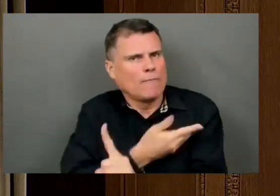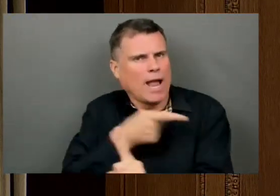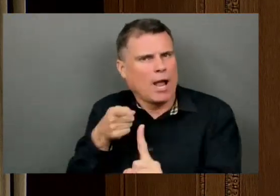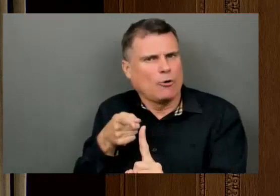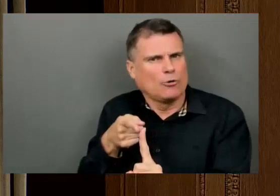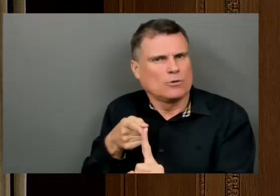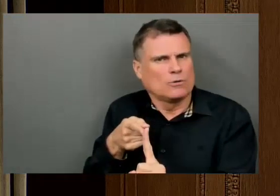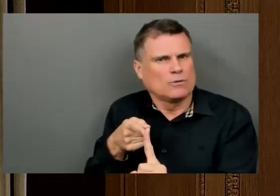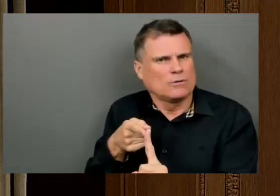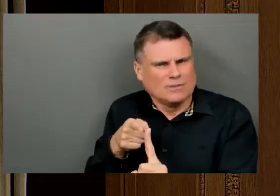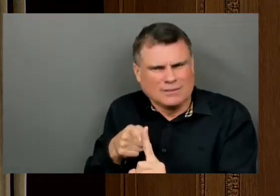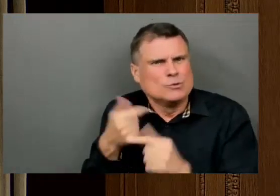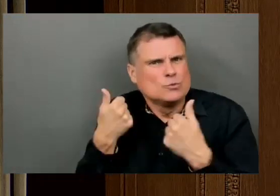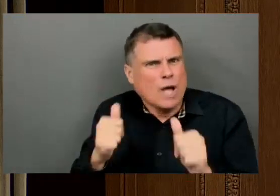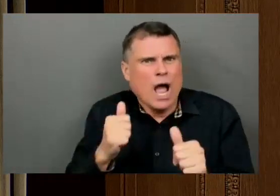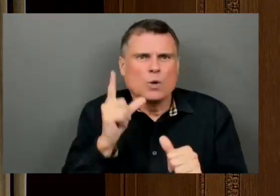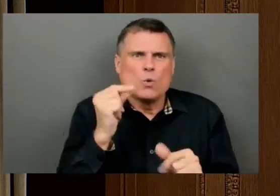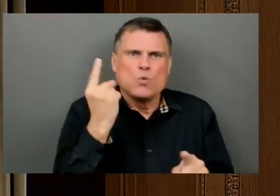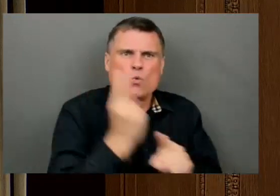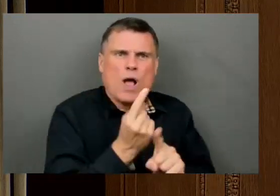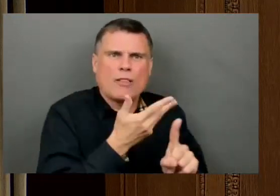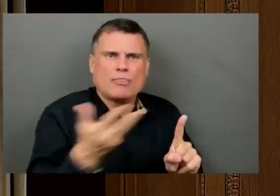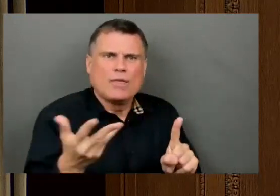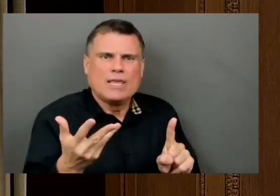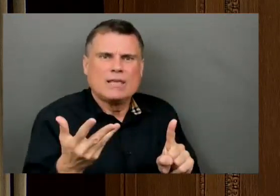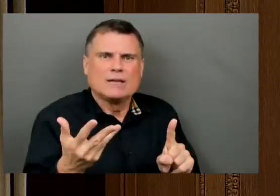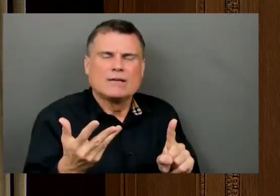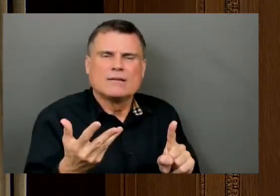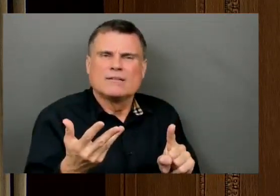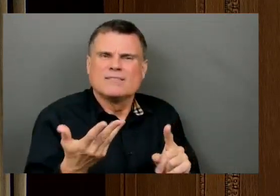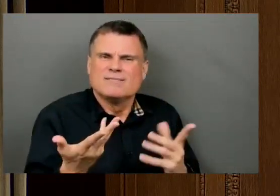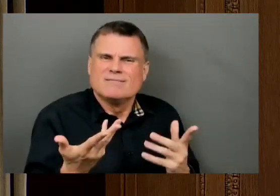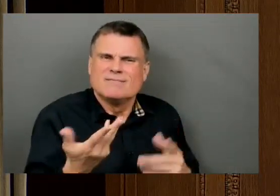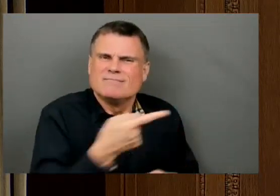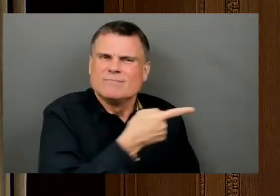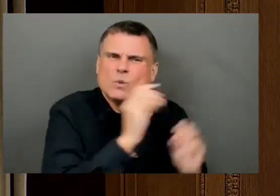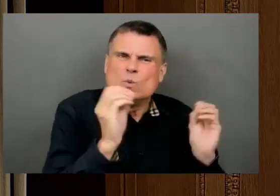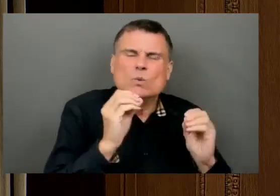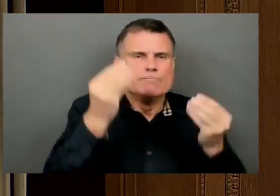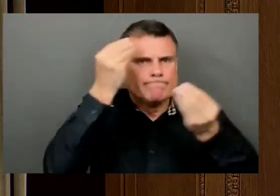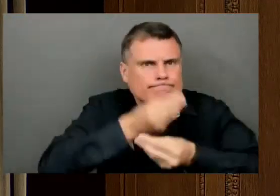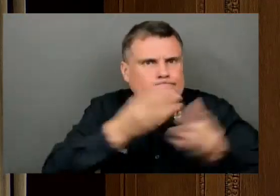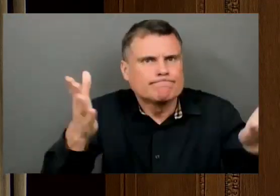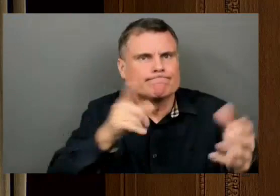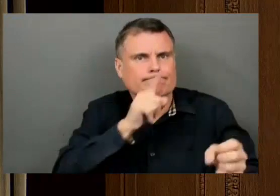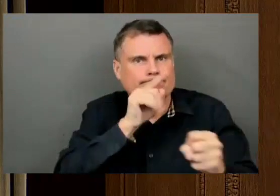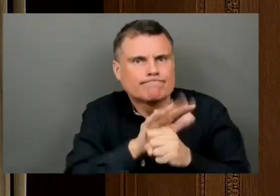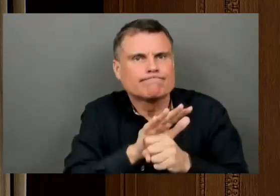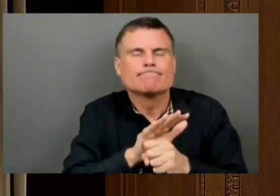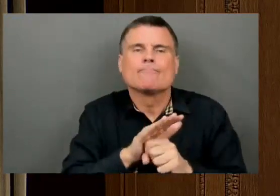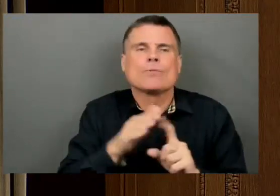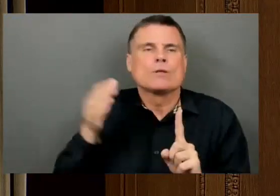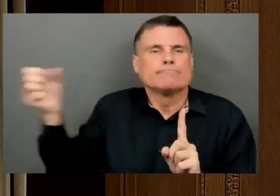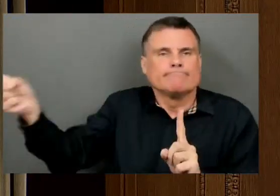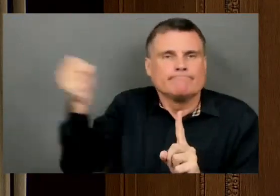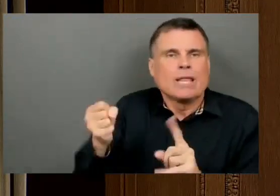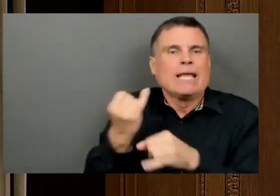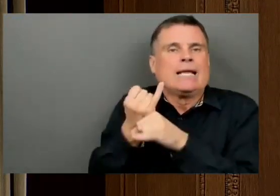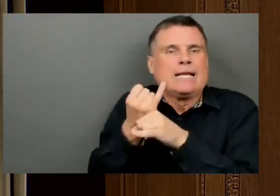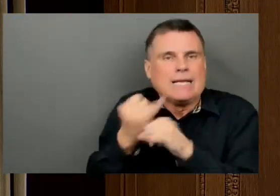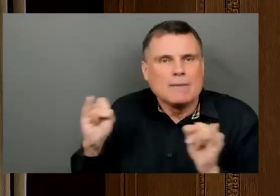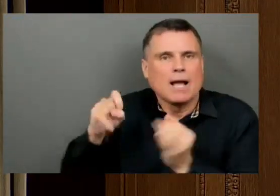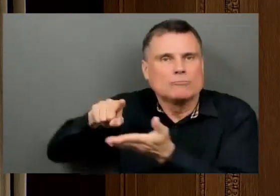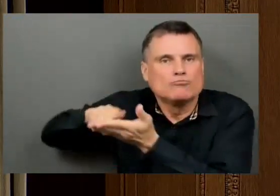independent investigation that examines rising levels of anti-Semitism, not just in society, but within his own